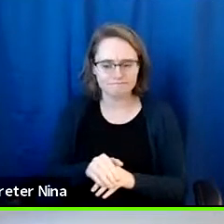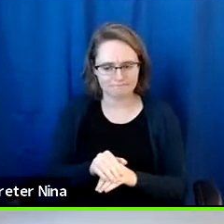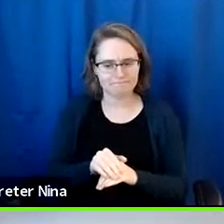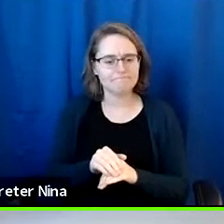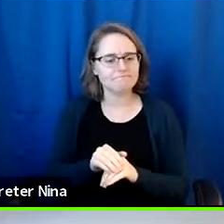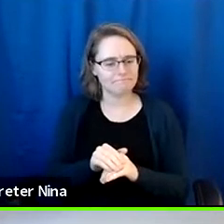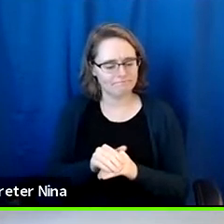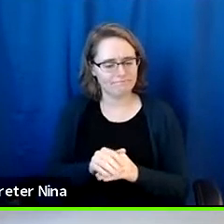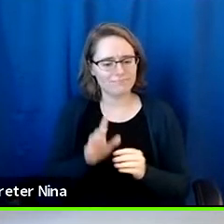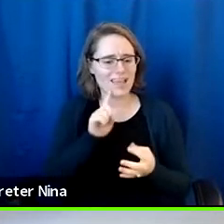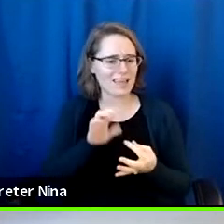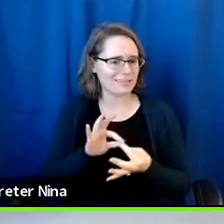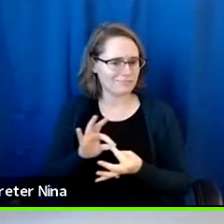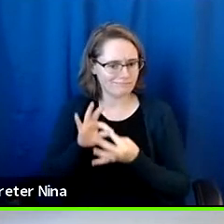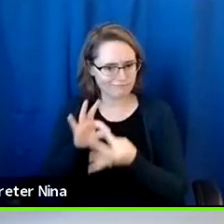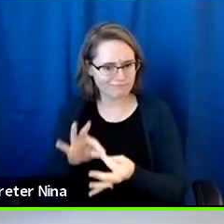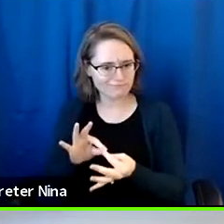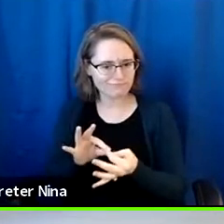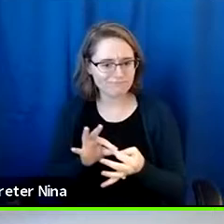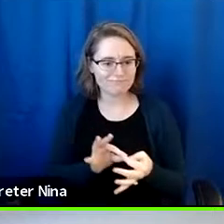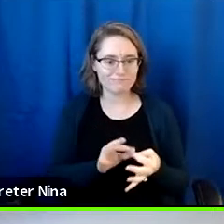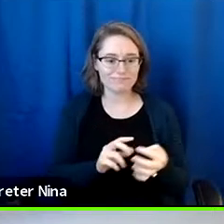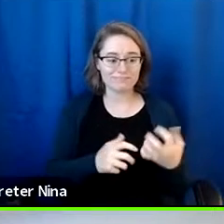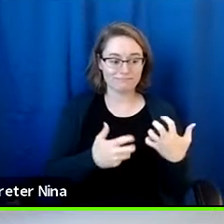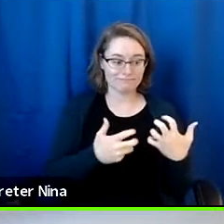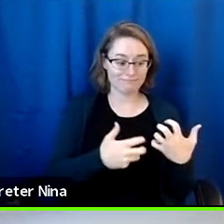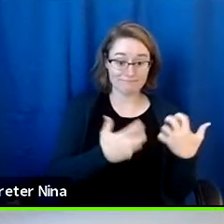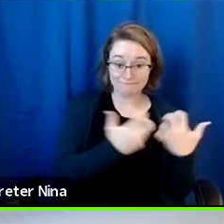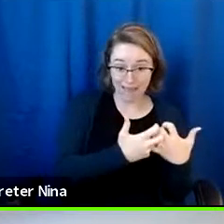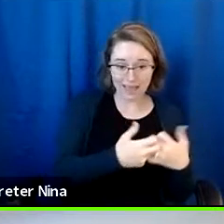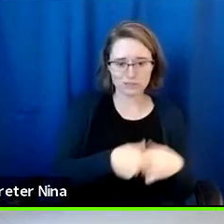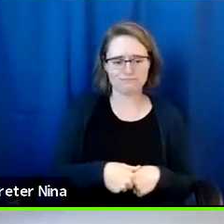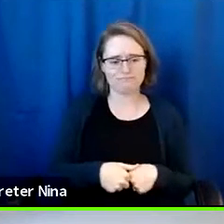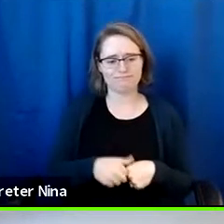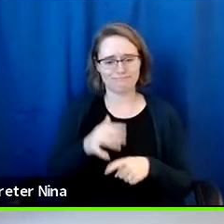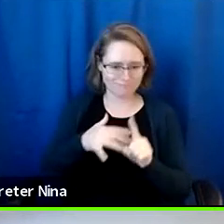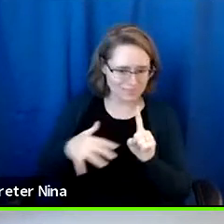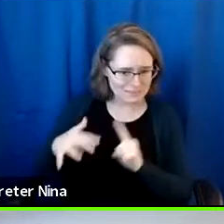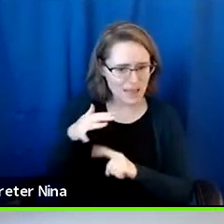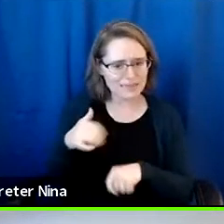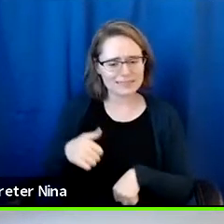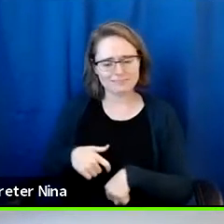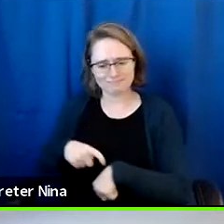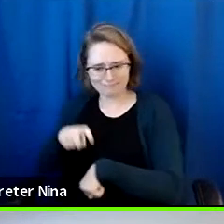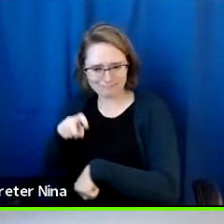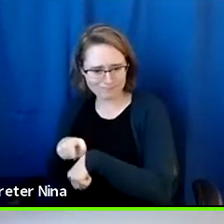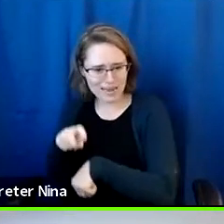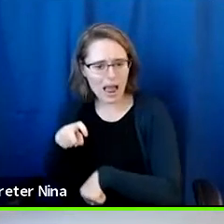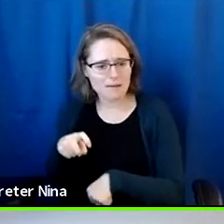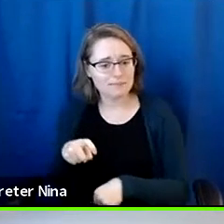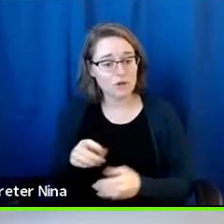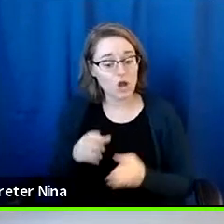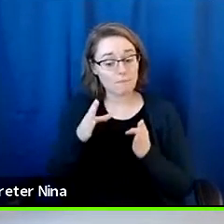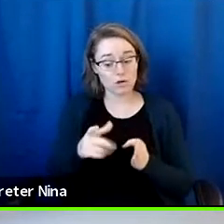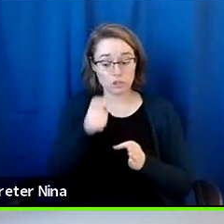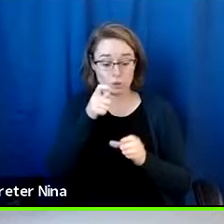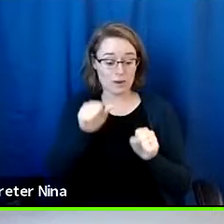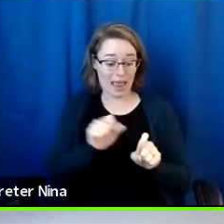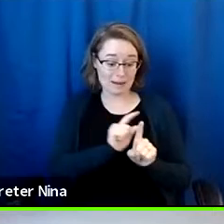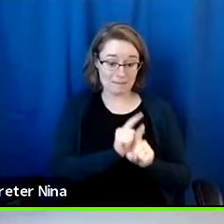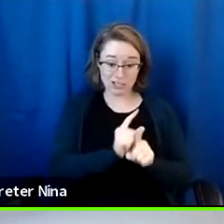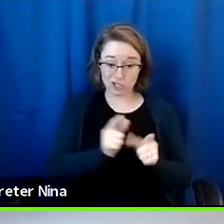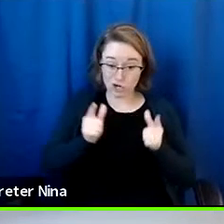to do with a match in space and time as well. Because someone who's able to mentor you early